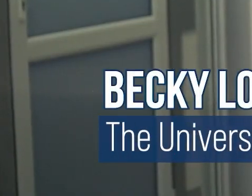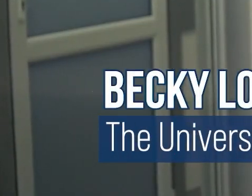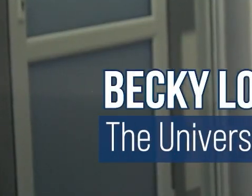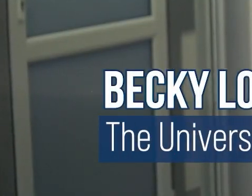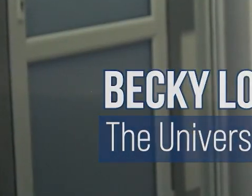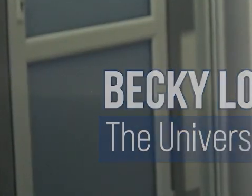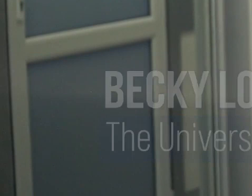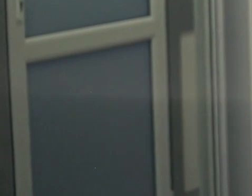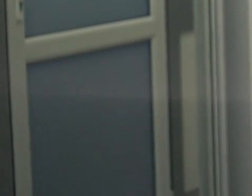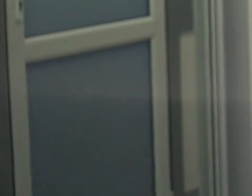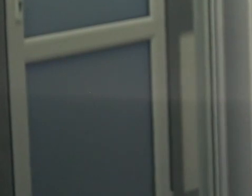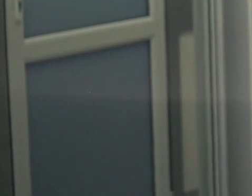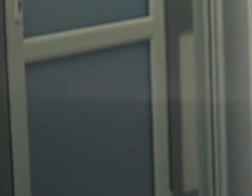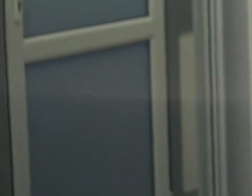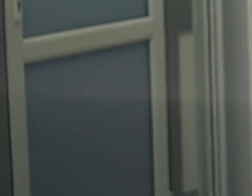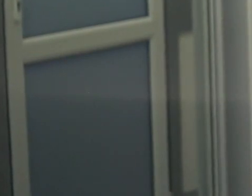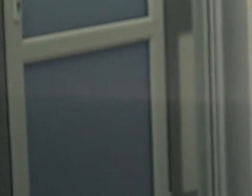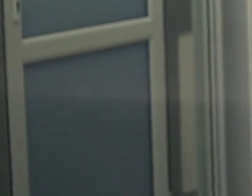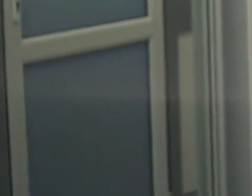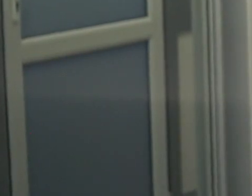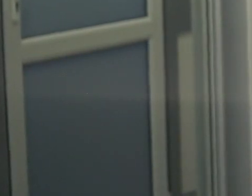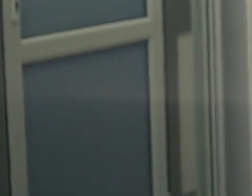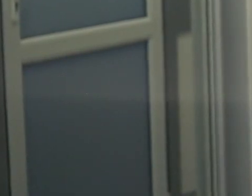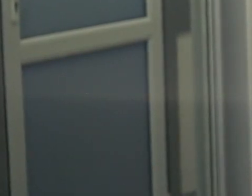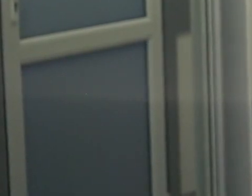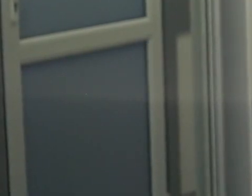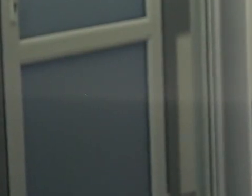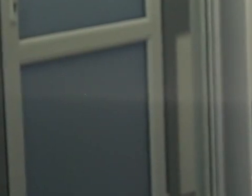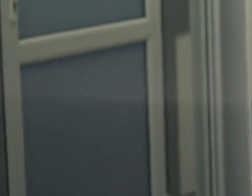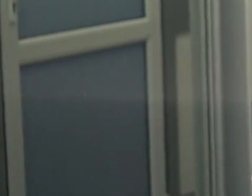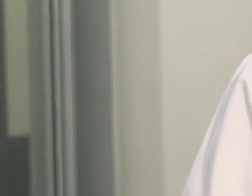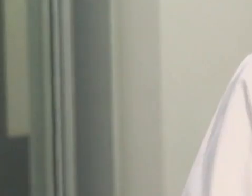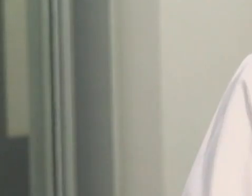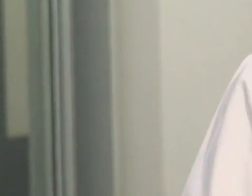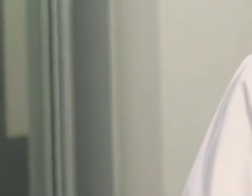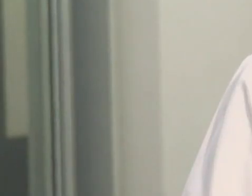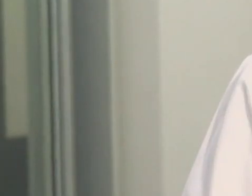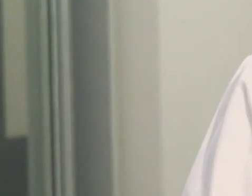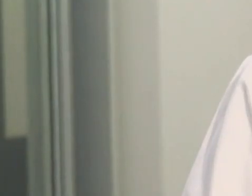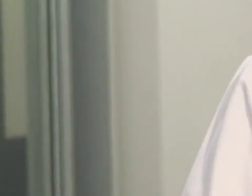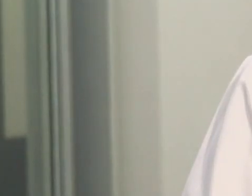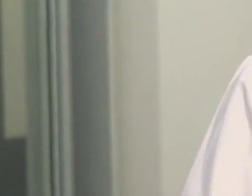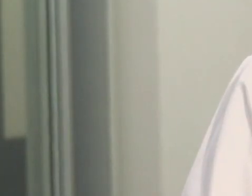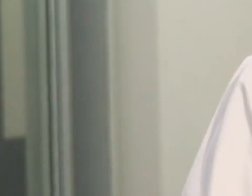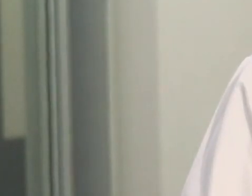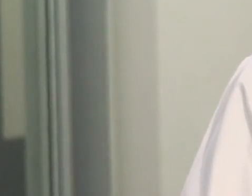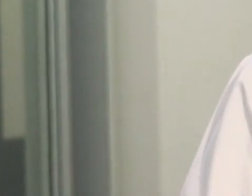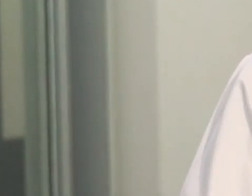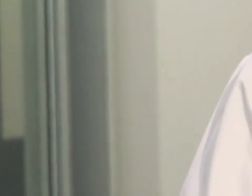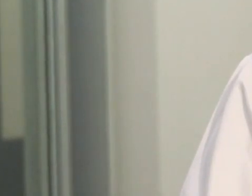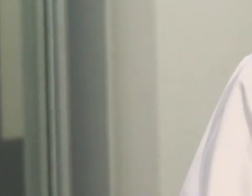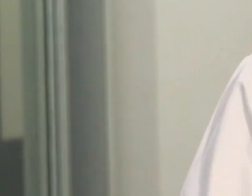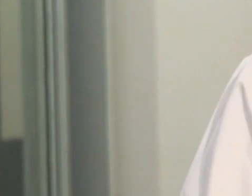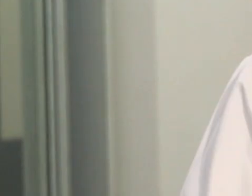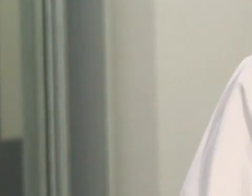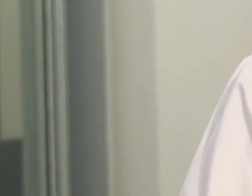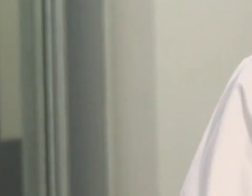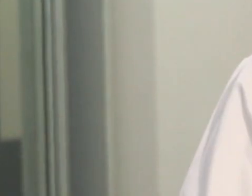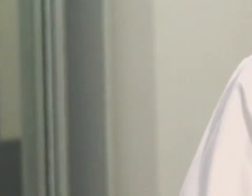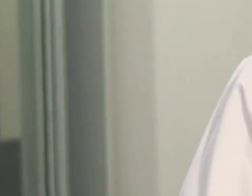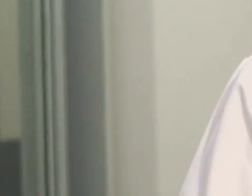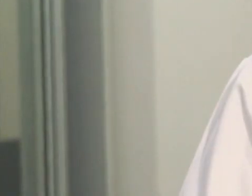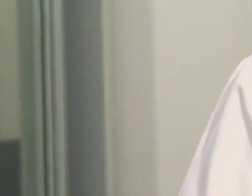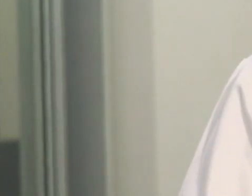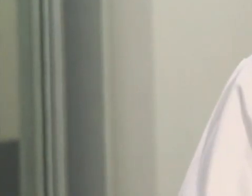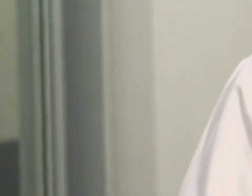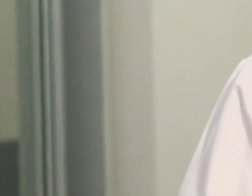1 million Americans will lose their physician this way every year. The suicide rate for female physicians is over 2 times